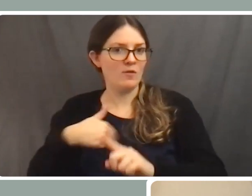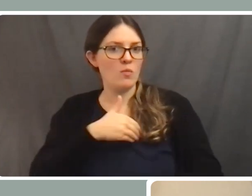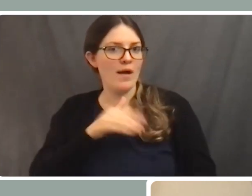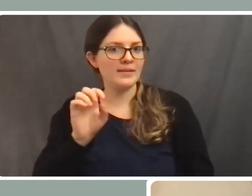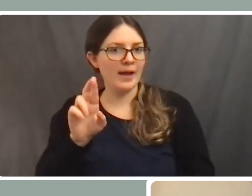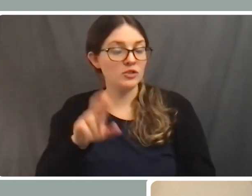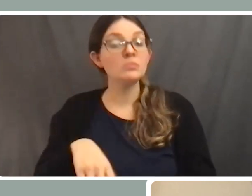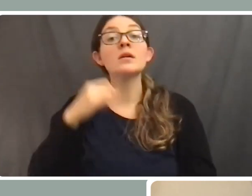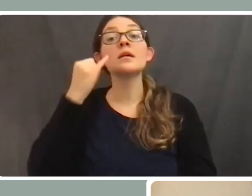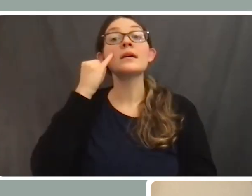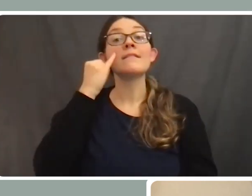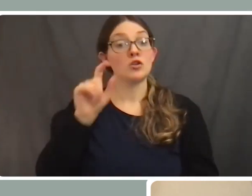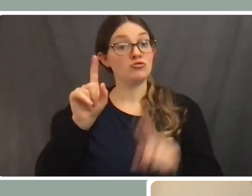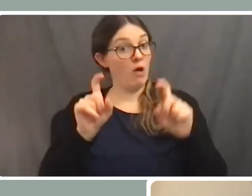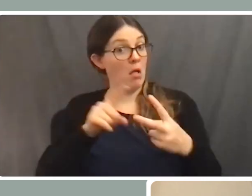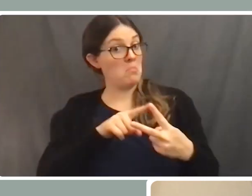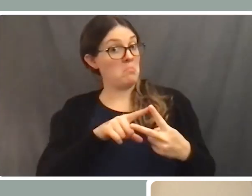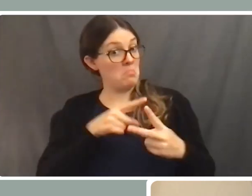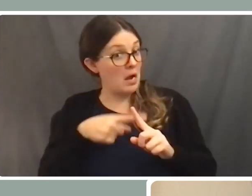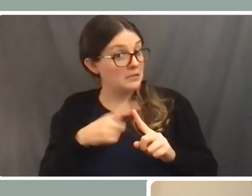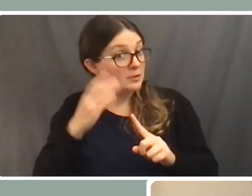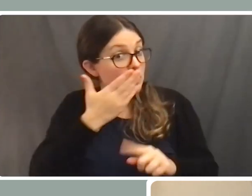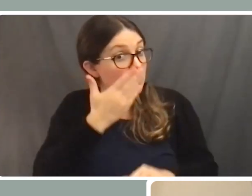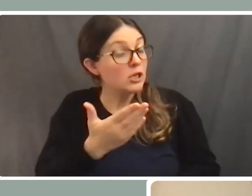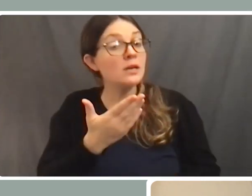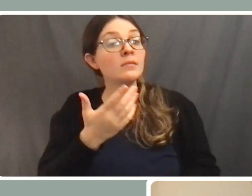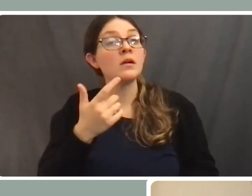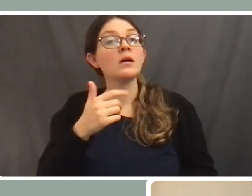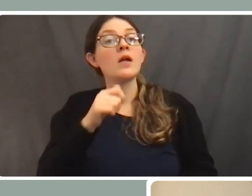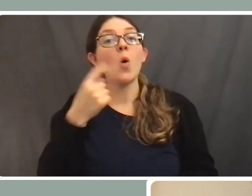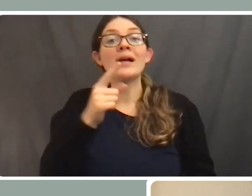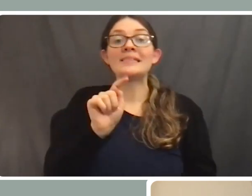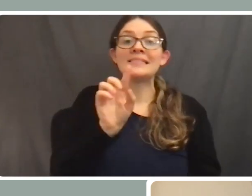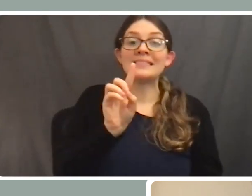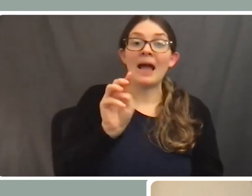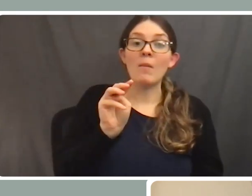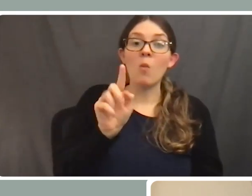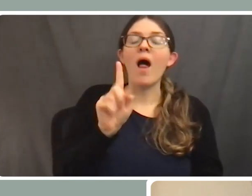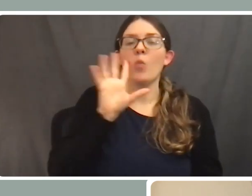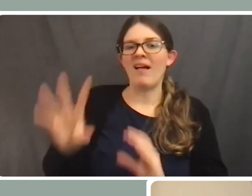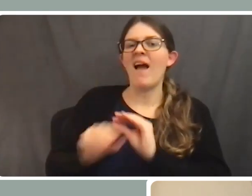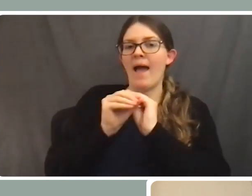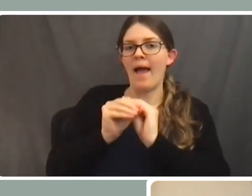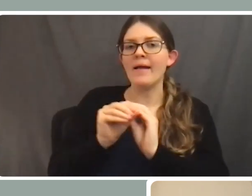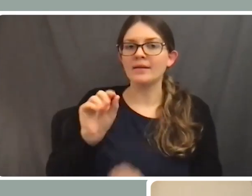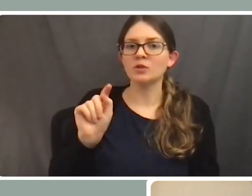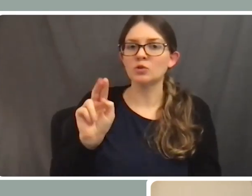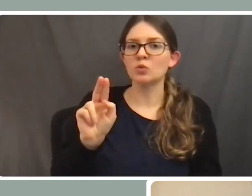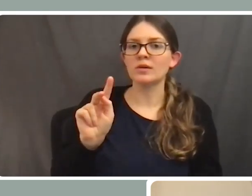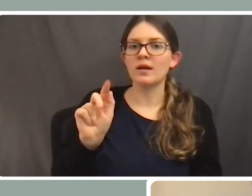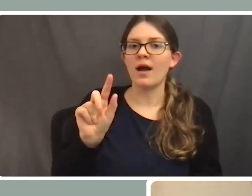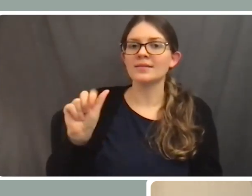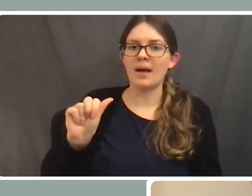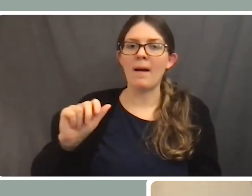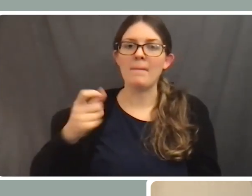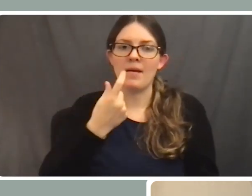then, we would change to not just using TDM1, but to using TDM1 with the Tukysa or the tucatinib pill.